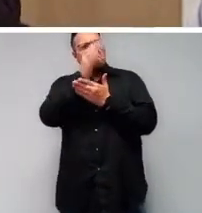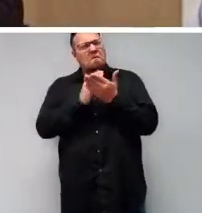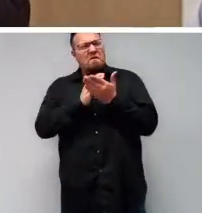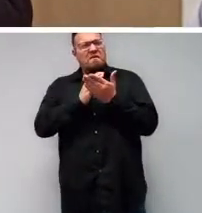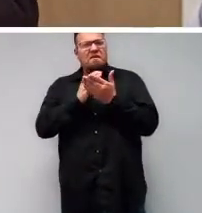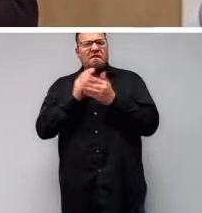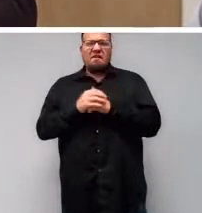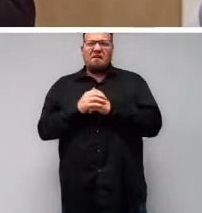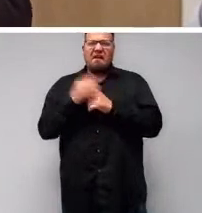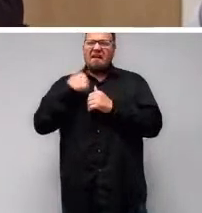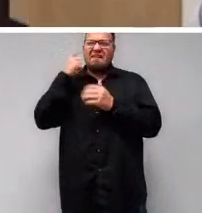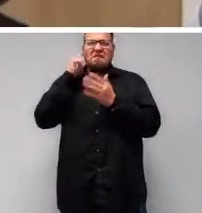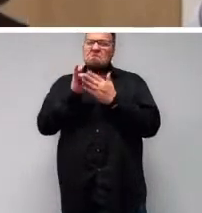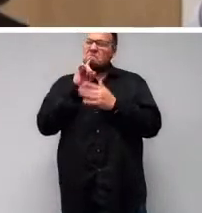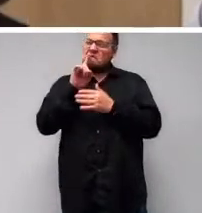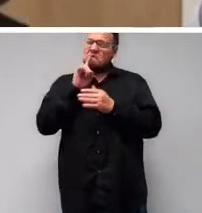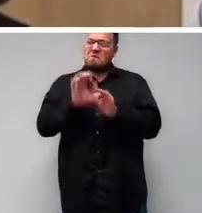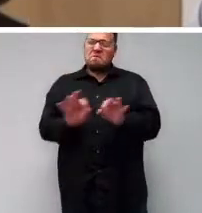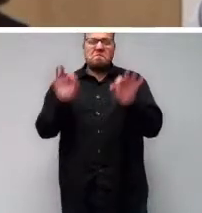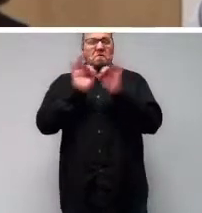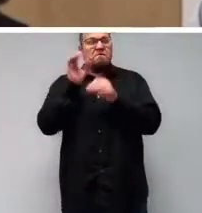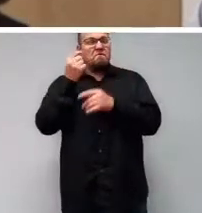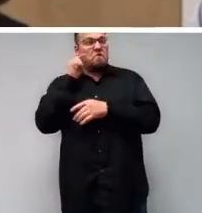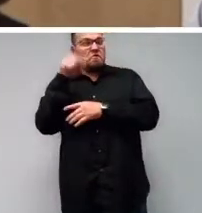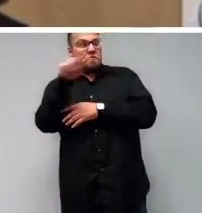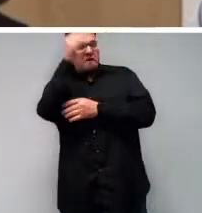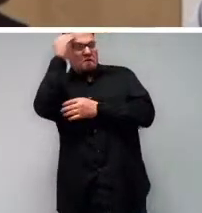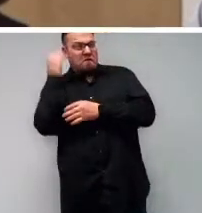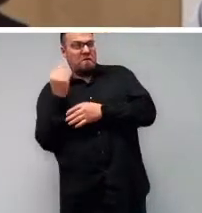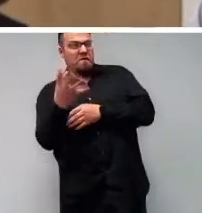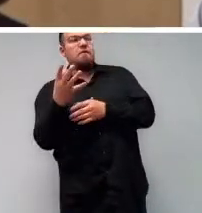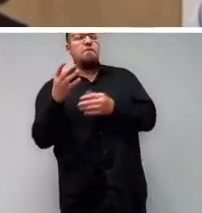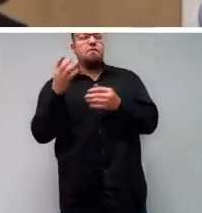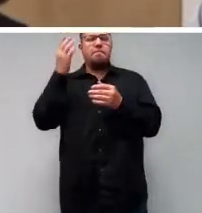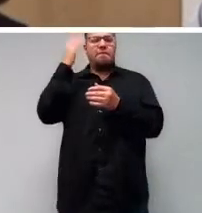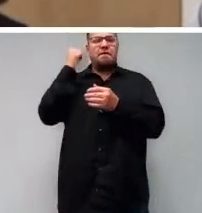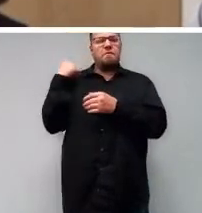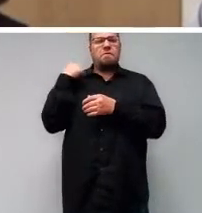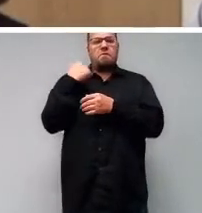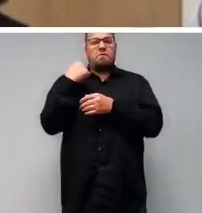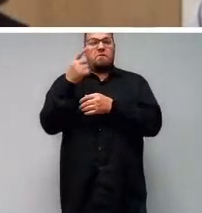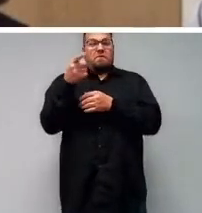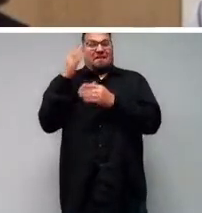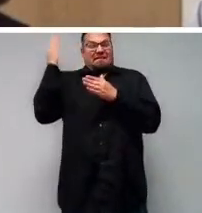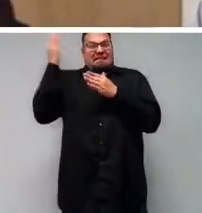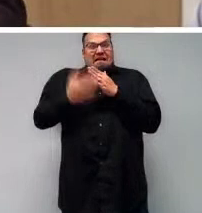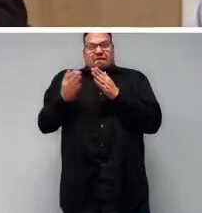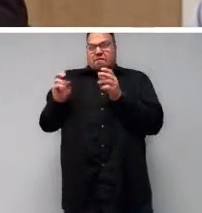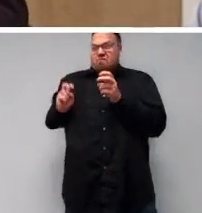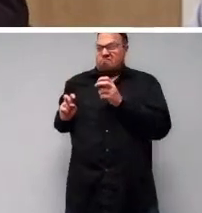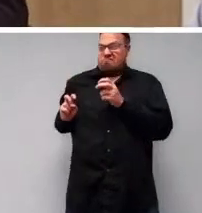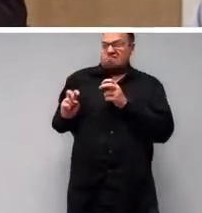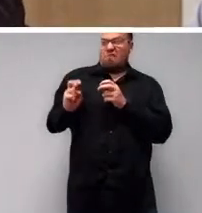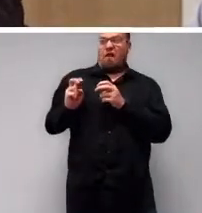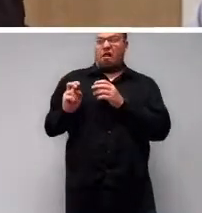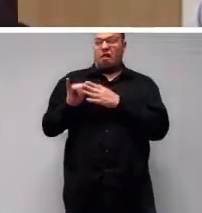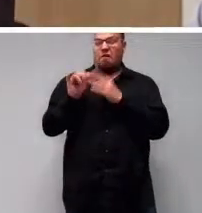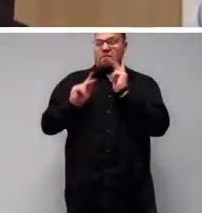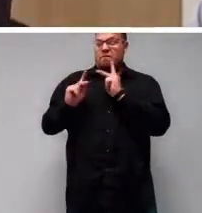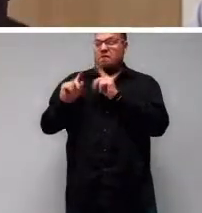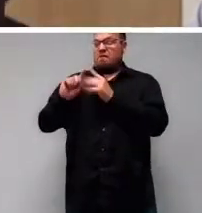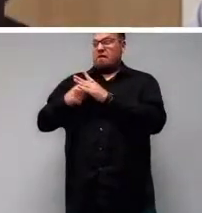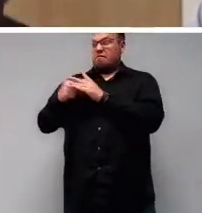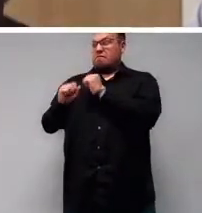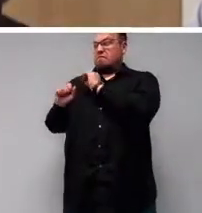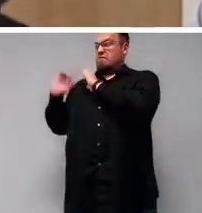I just think it's super important for y'all to know that, because you are at the end of a journey that many started before you. And